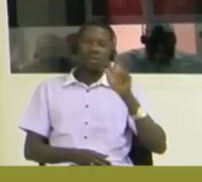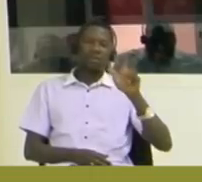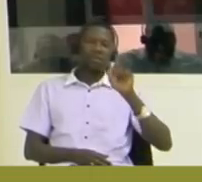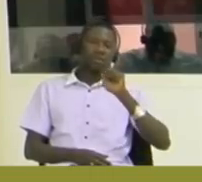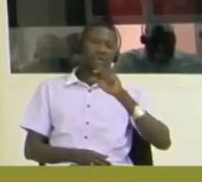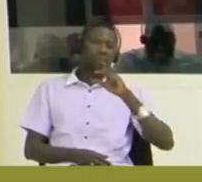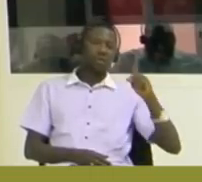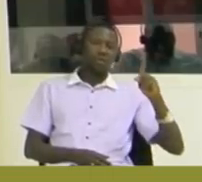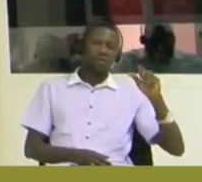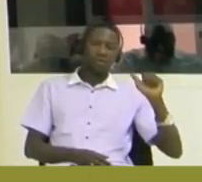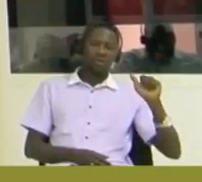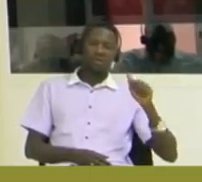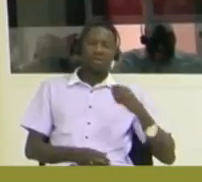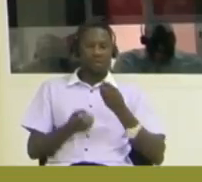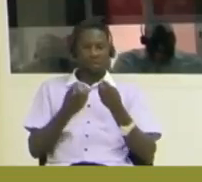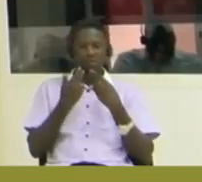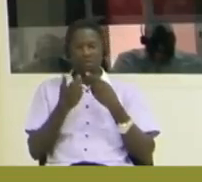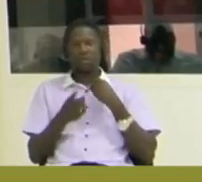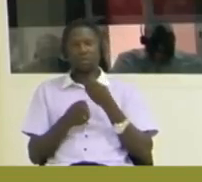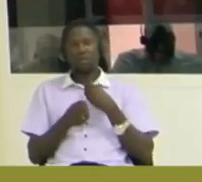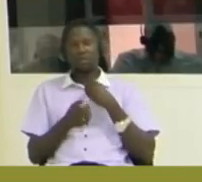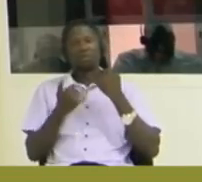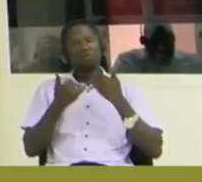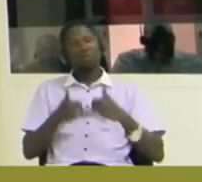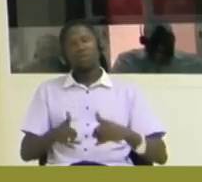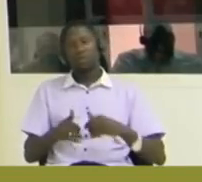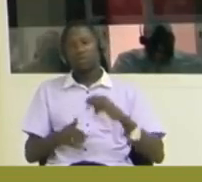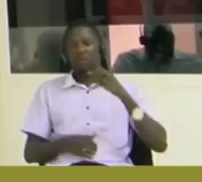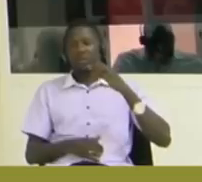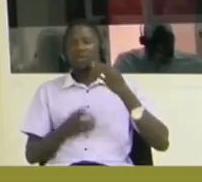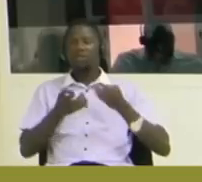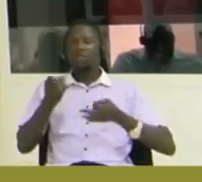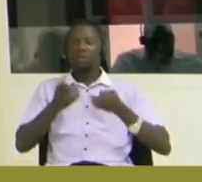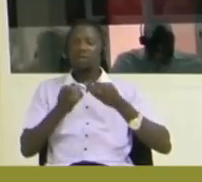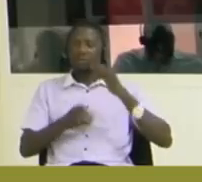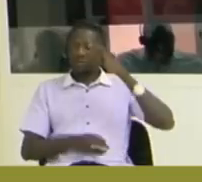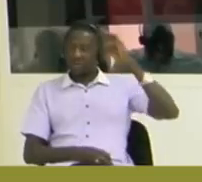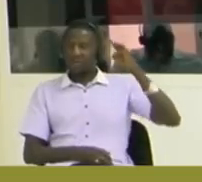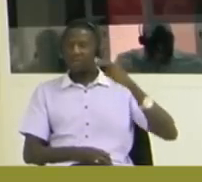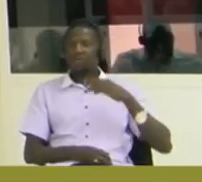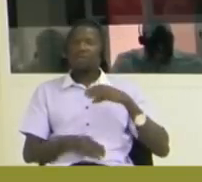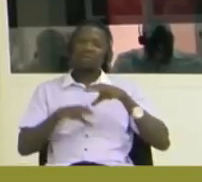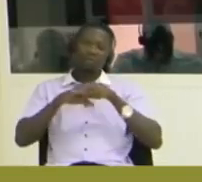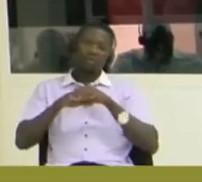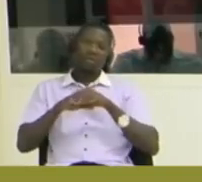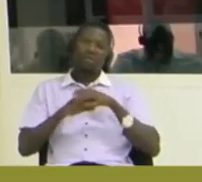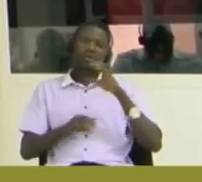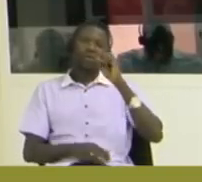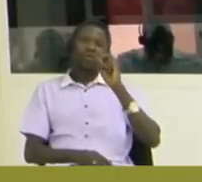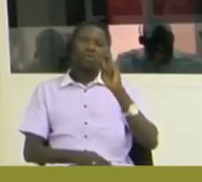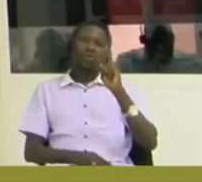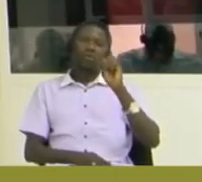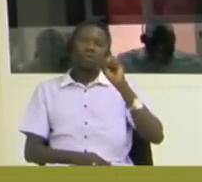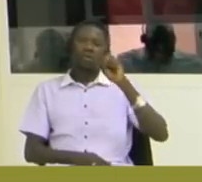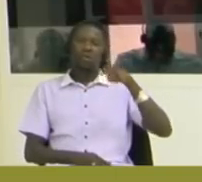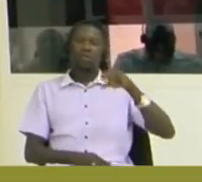the finance minister, a colleague, Usman Koro Ceesay.